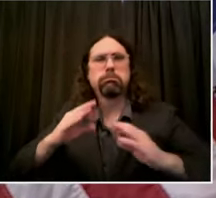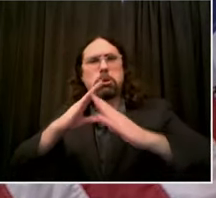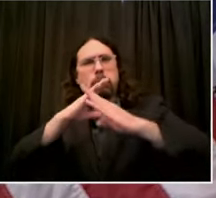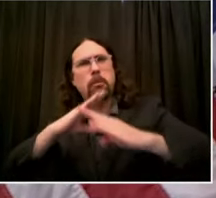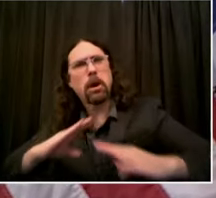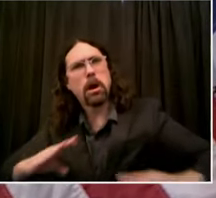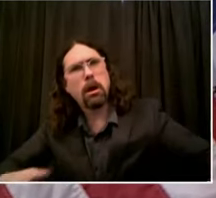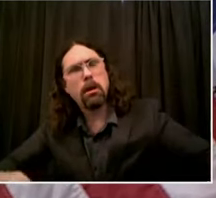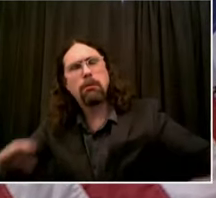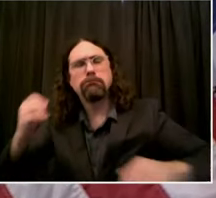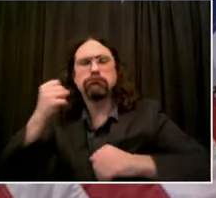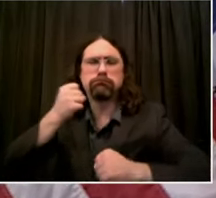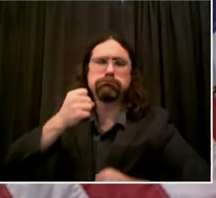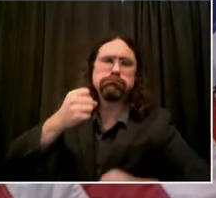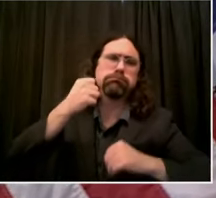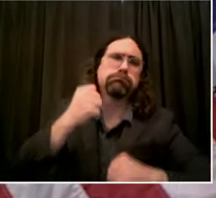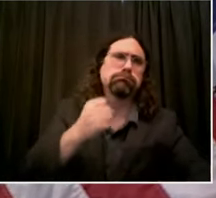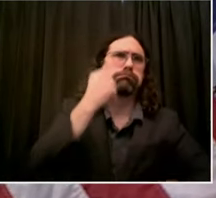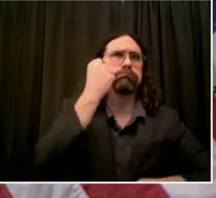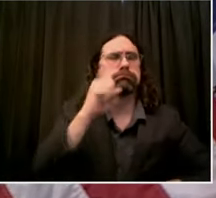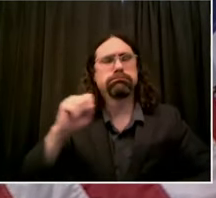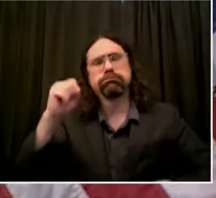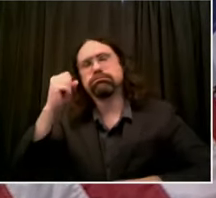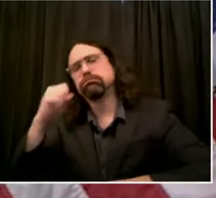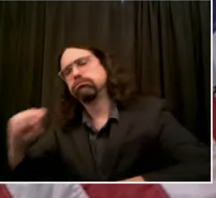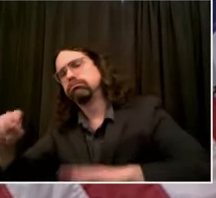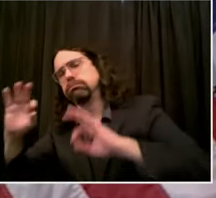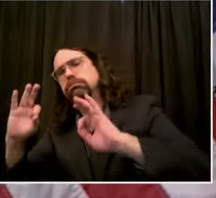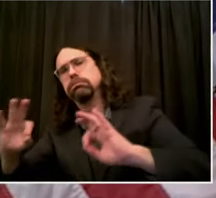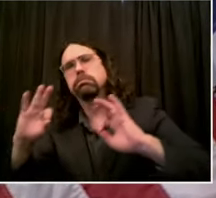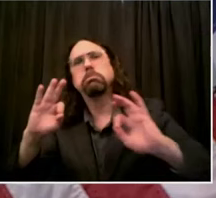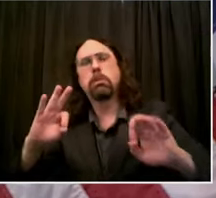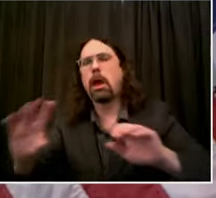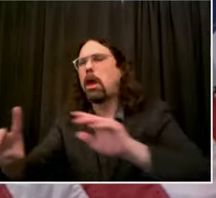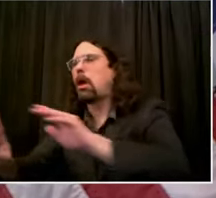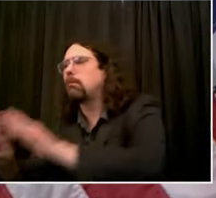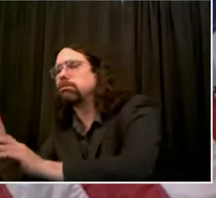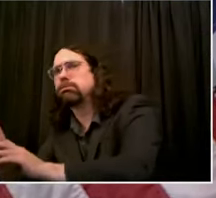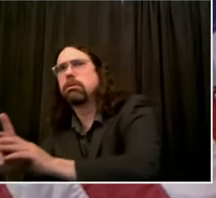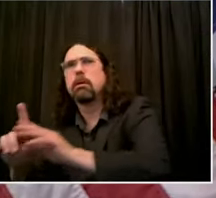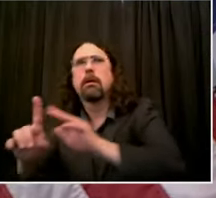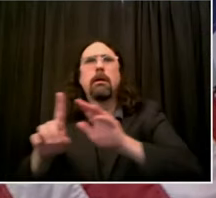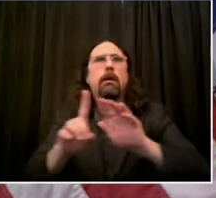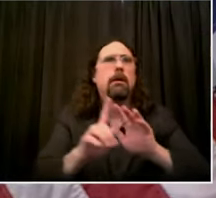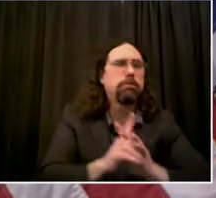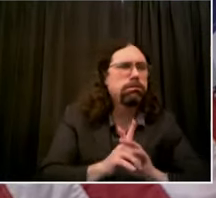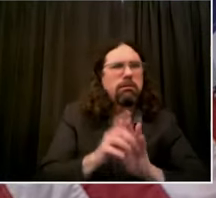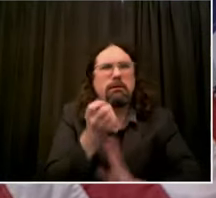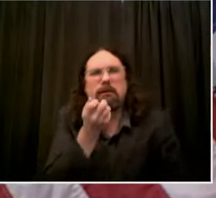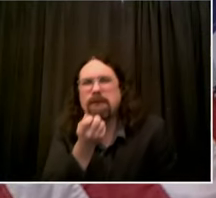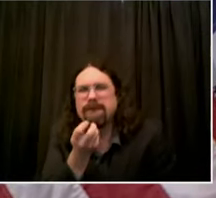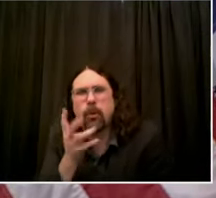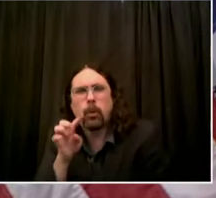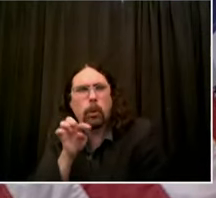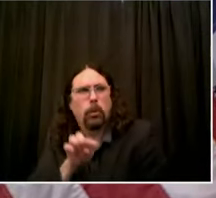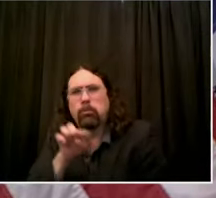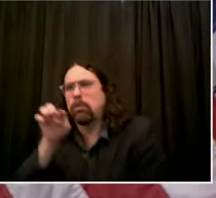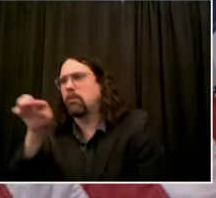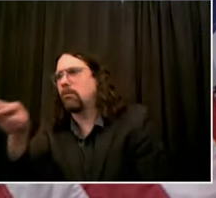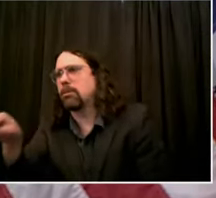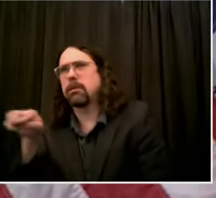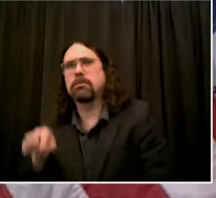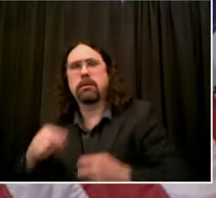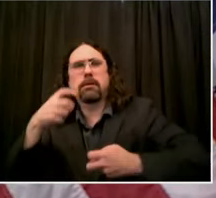violent around the protest, but that was rare. We saw some acts in different boroughs of people attempting